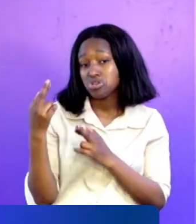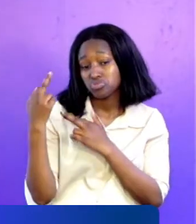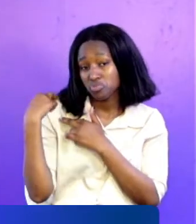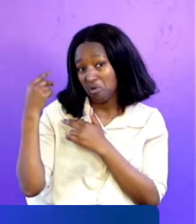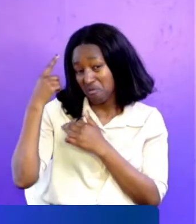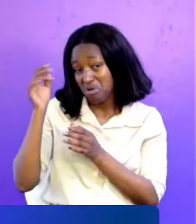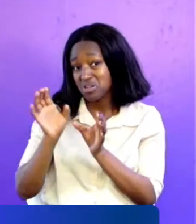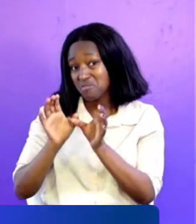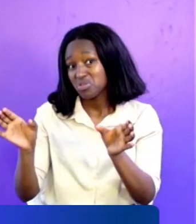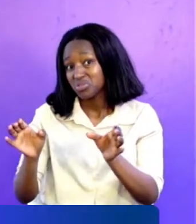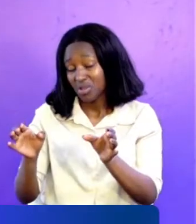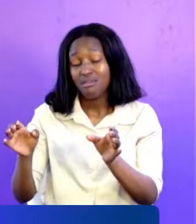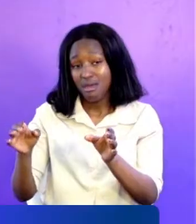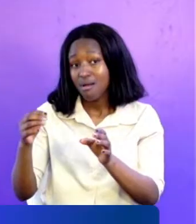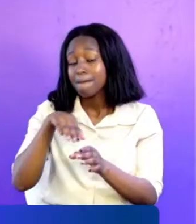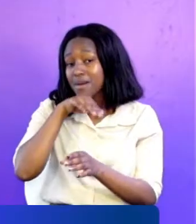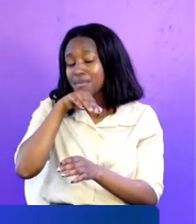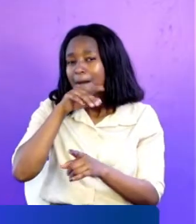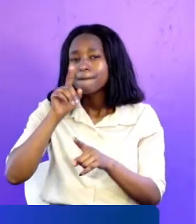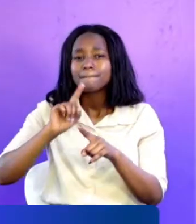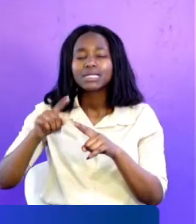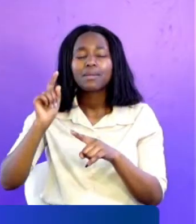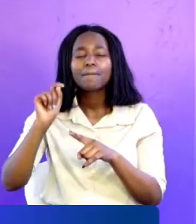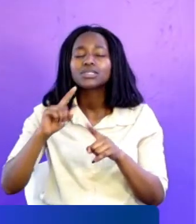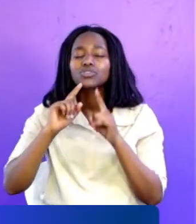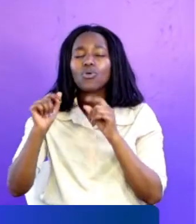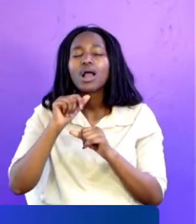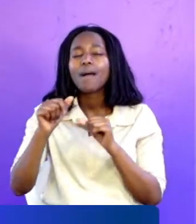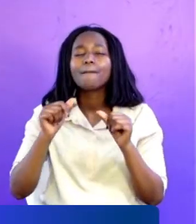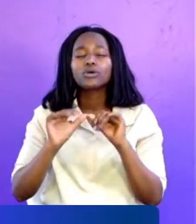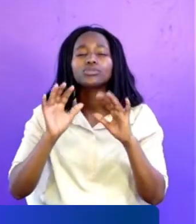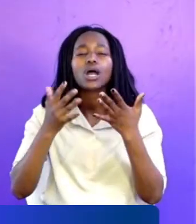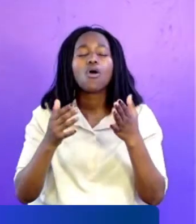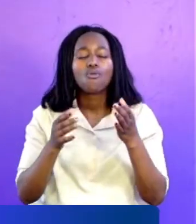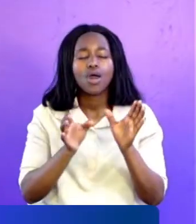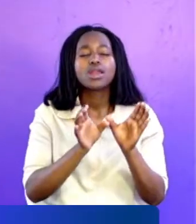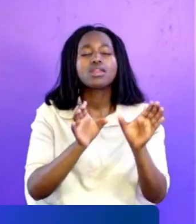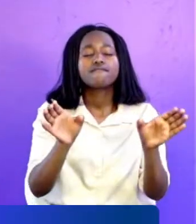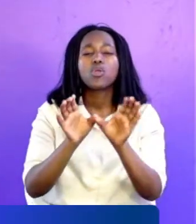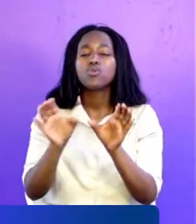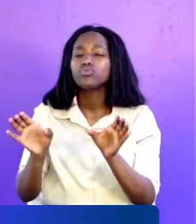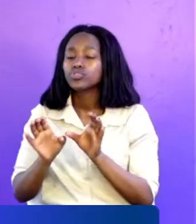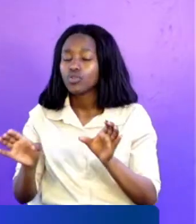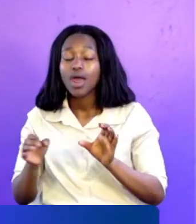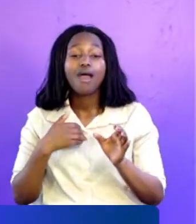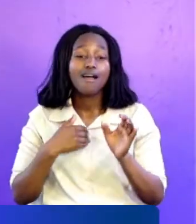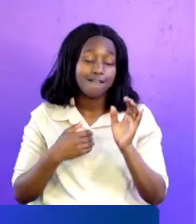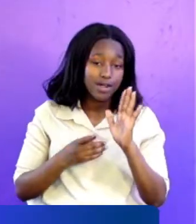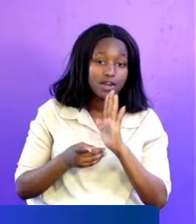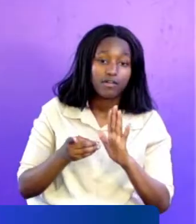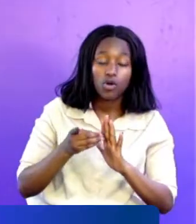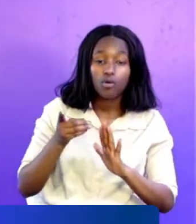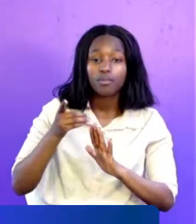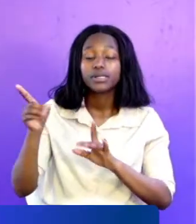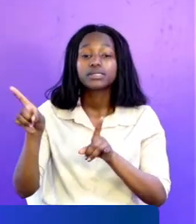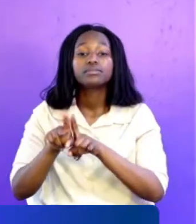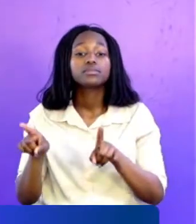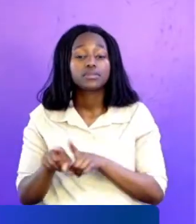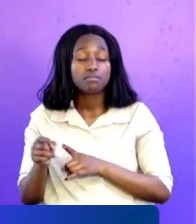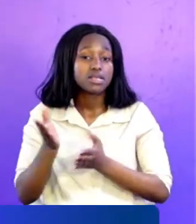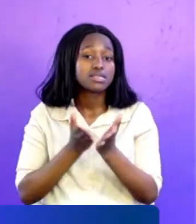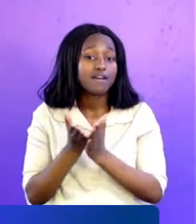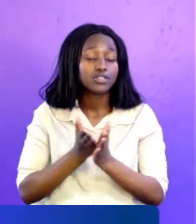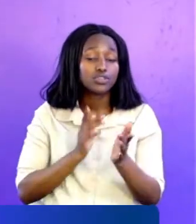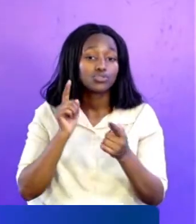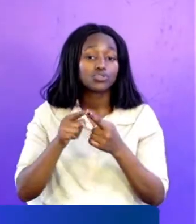But they should also tell us how much devolution has brought development. How much devolution has brought services closer to the people. Yeah.